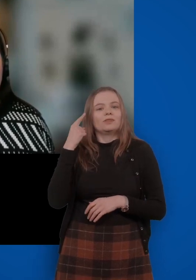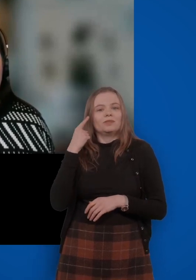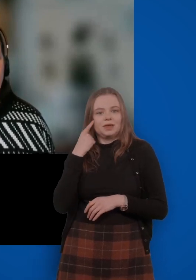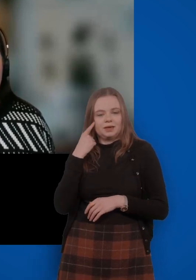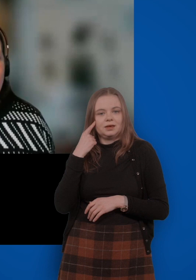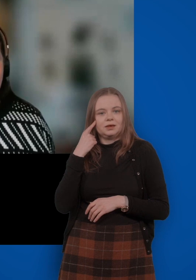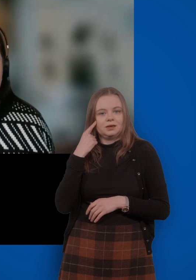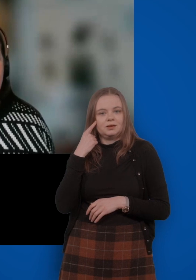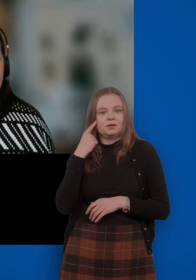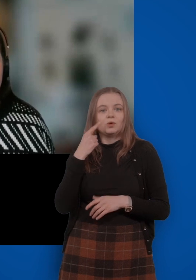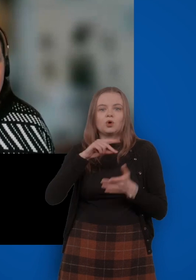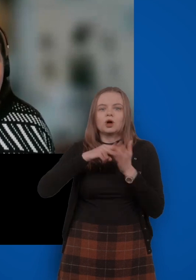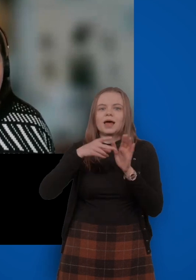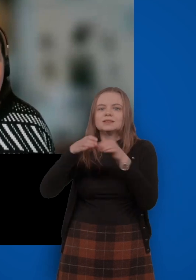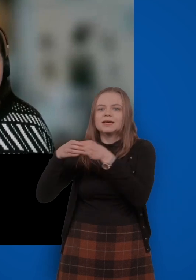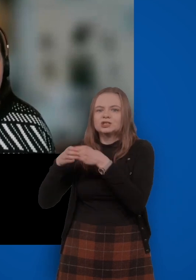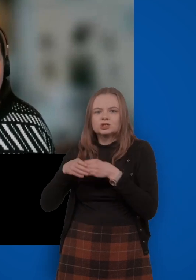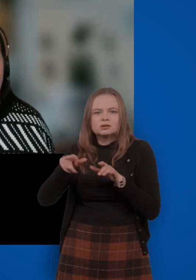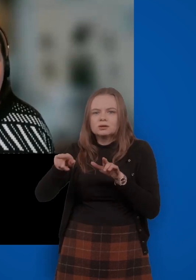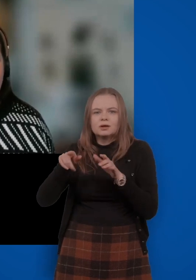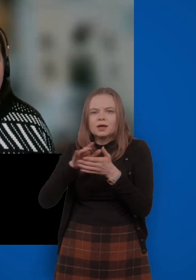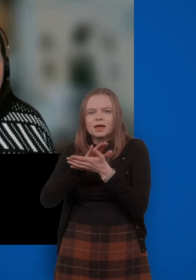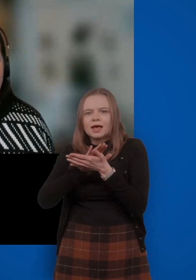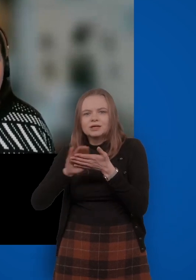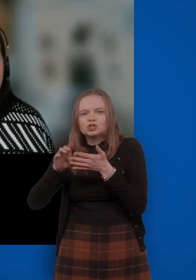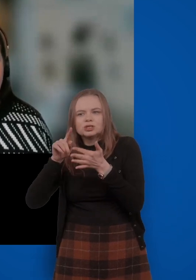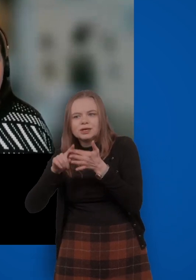programs under, you know, organizations like Advanced HE. I'm not sure